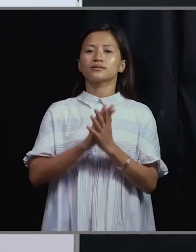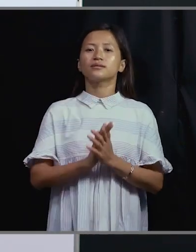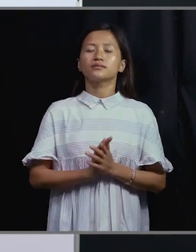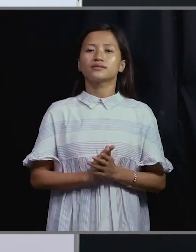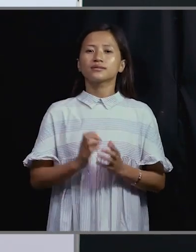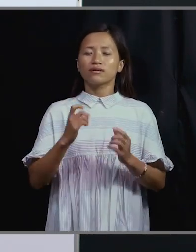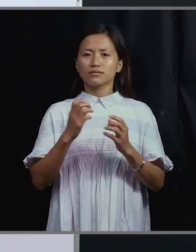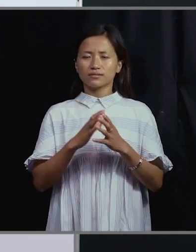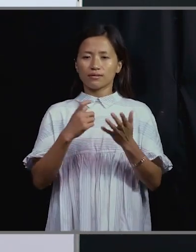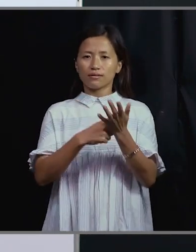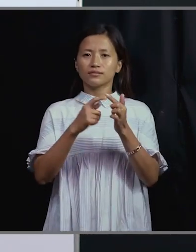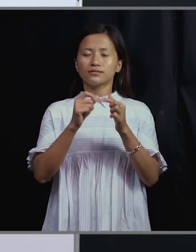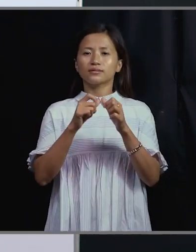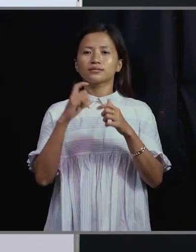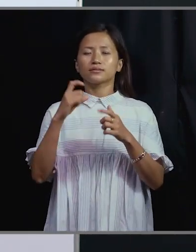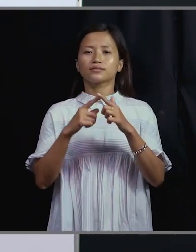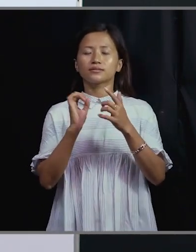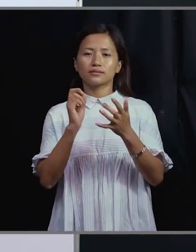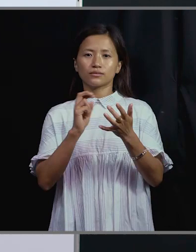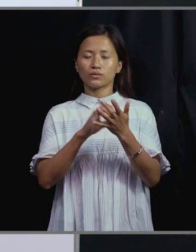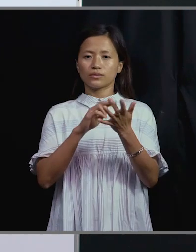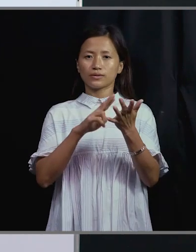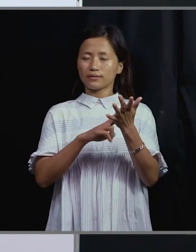the reaction with metals.